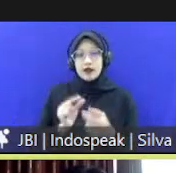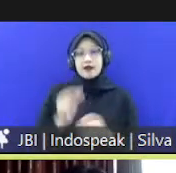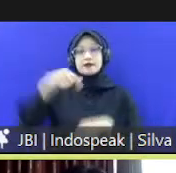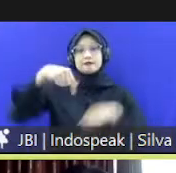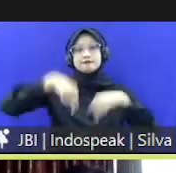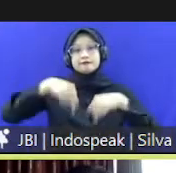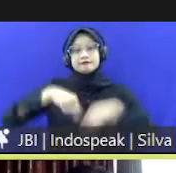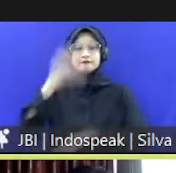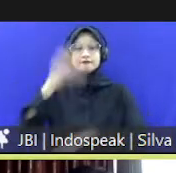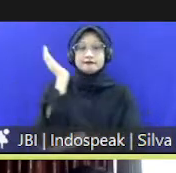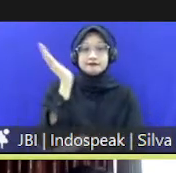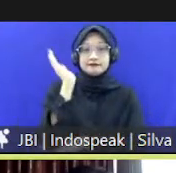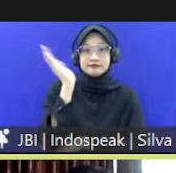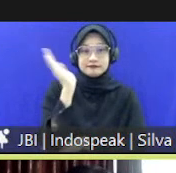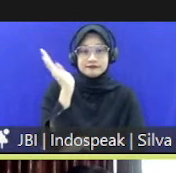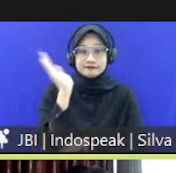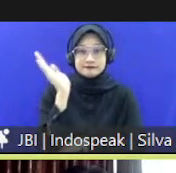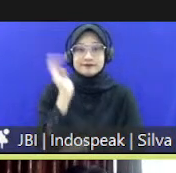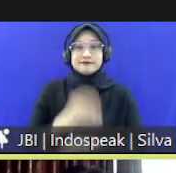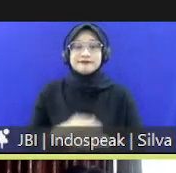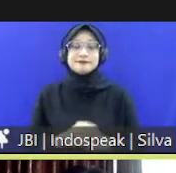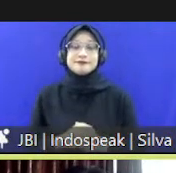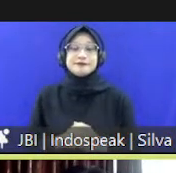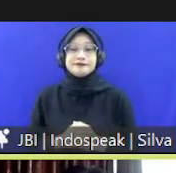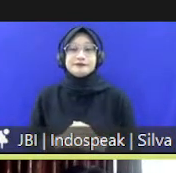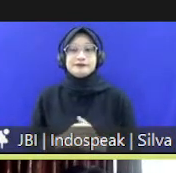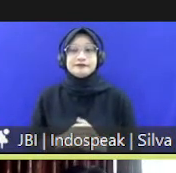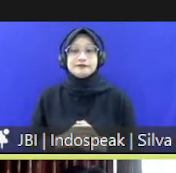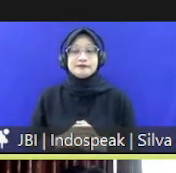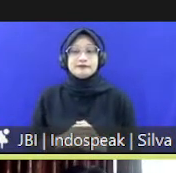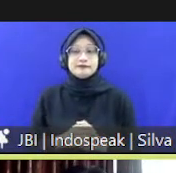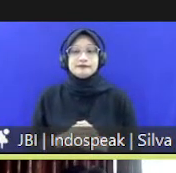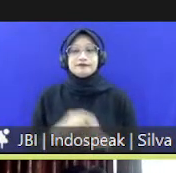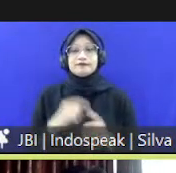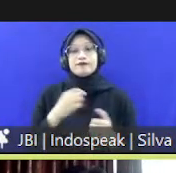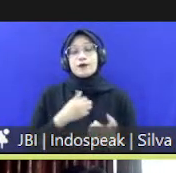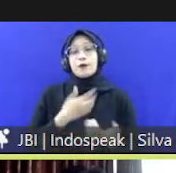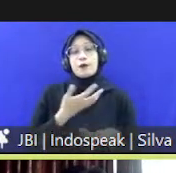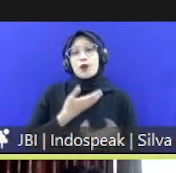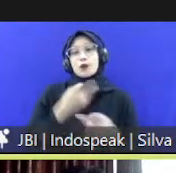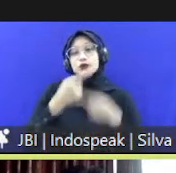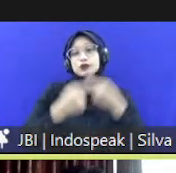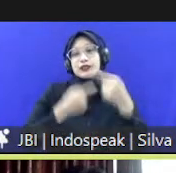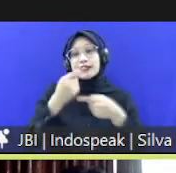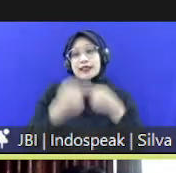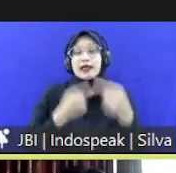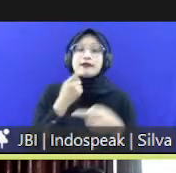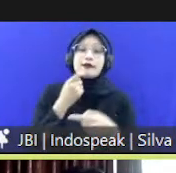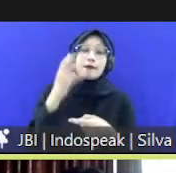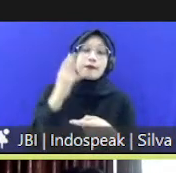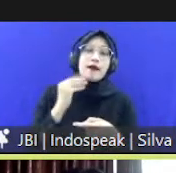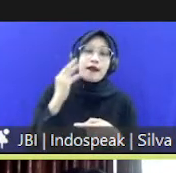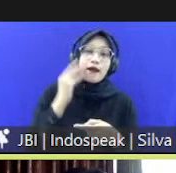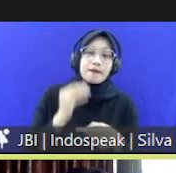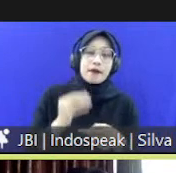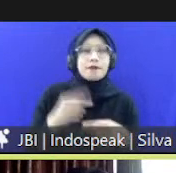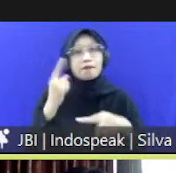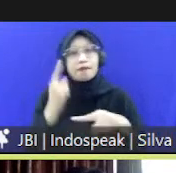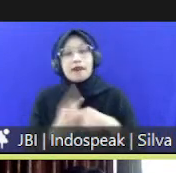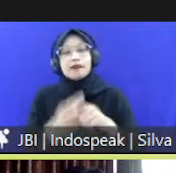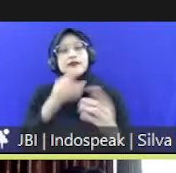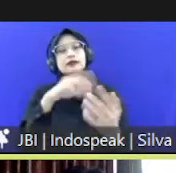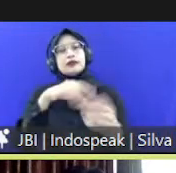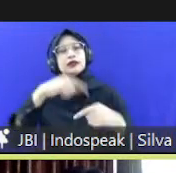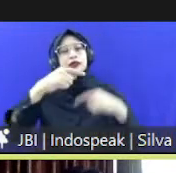Indonesia Update. And I would like to share some stories, experience, and also the lesson learned during the 18 months